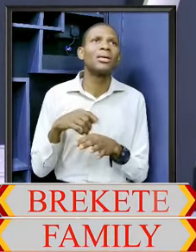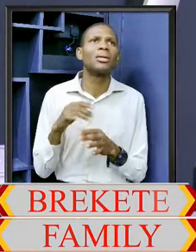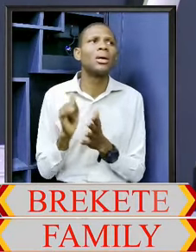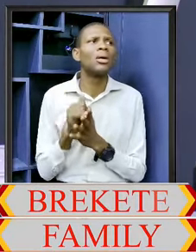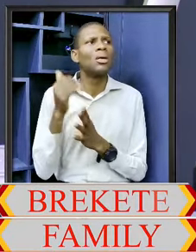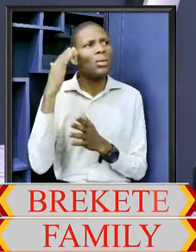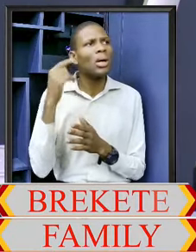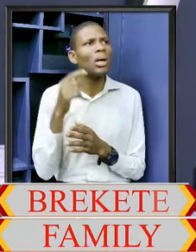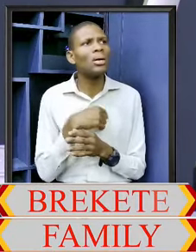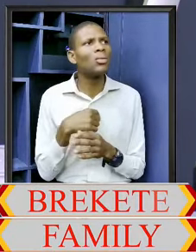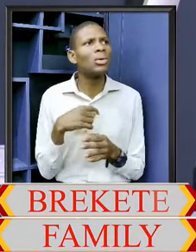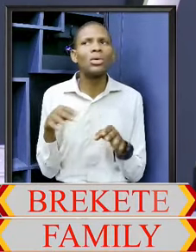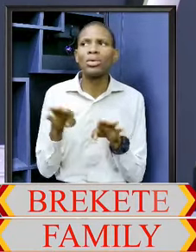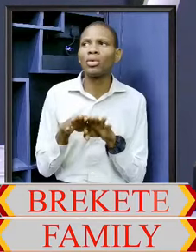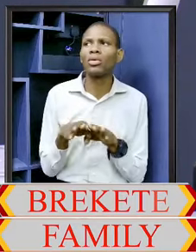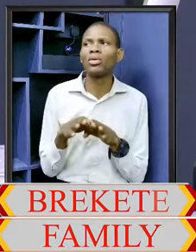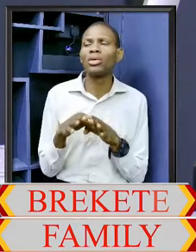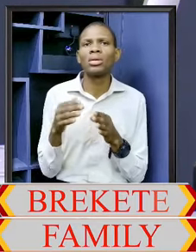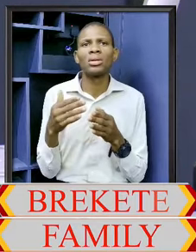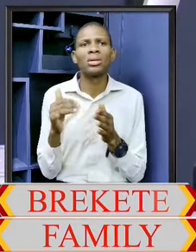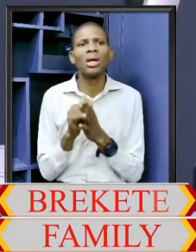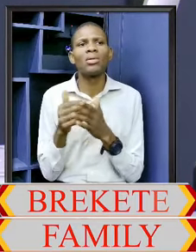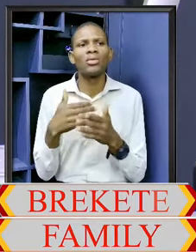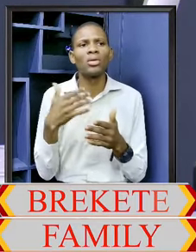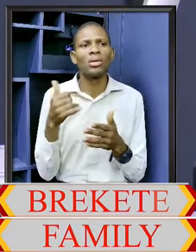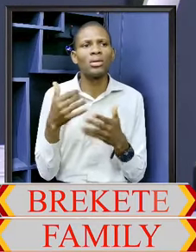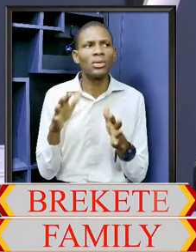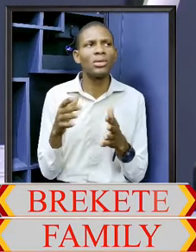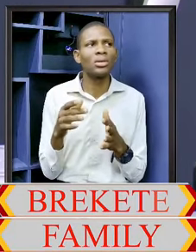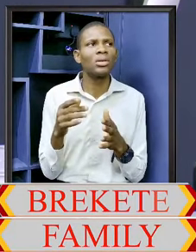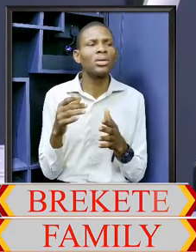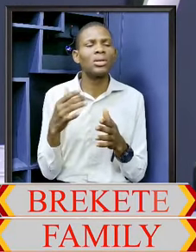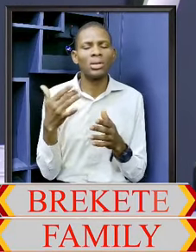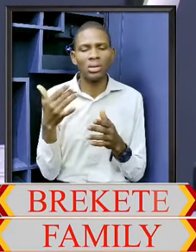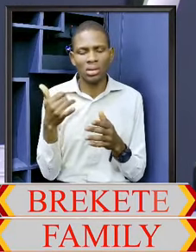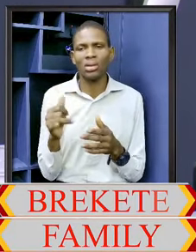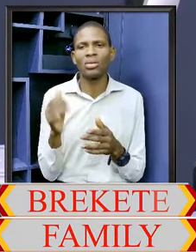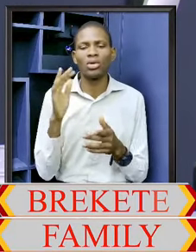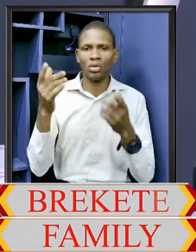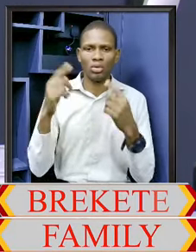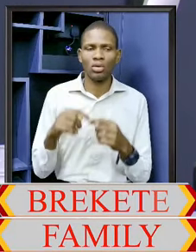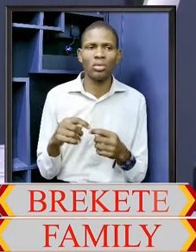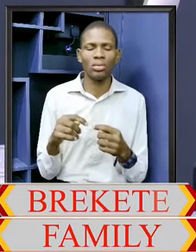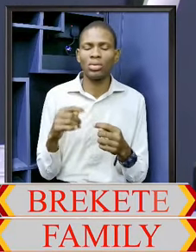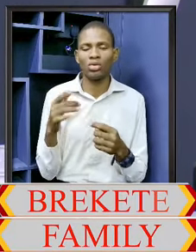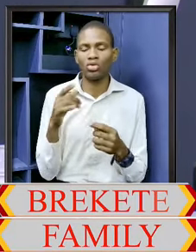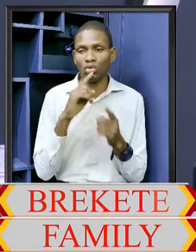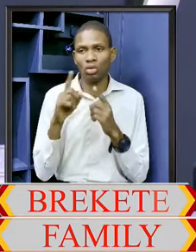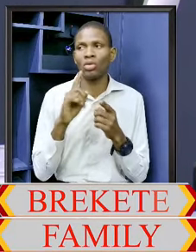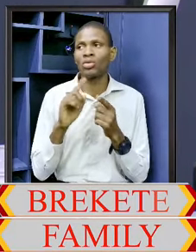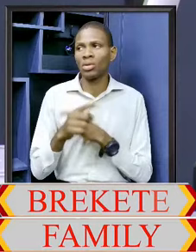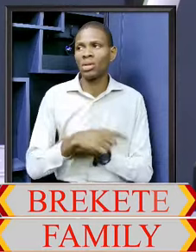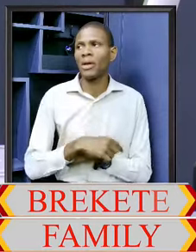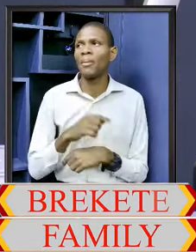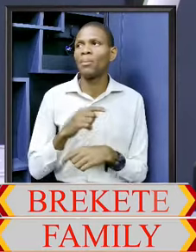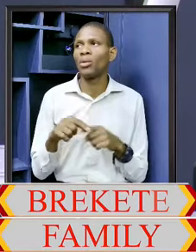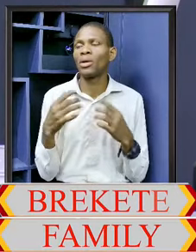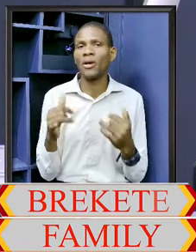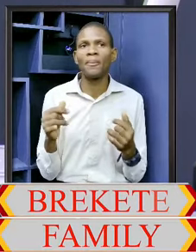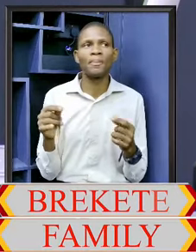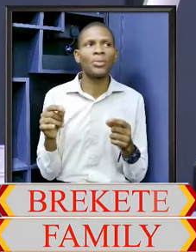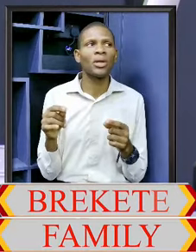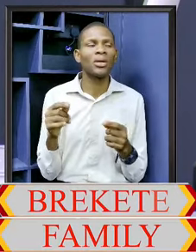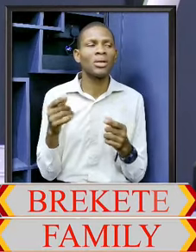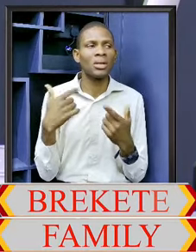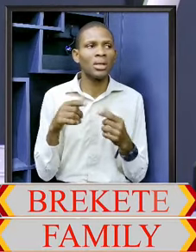close quickly before they finish their talk? Today they come, they go continue. So when time come, they go continue. But as it be now, make